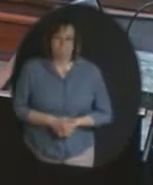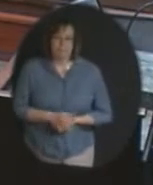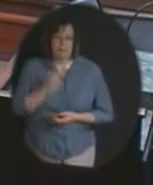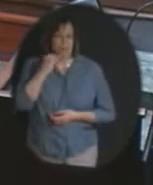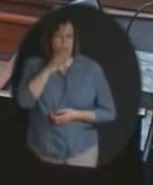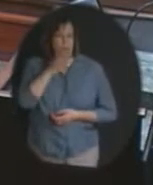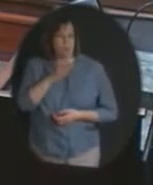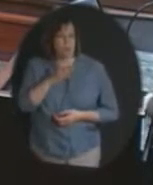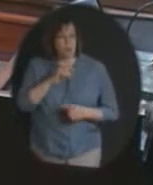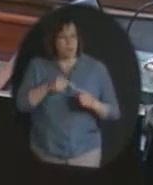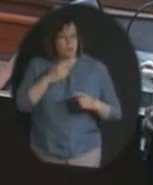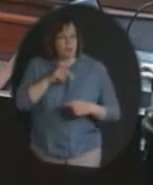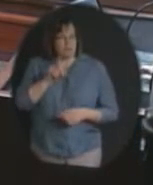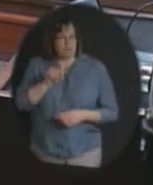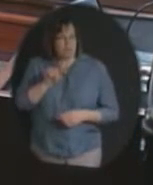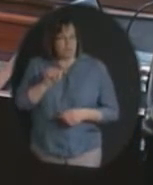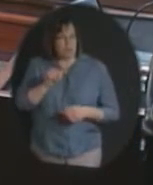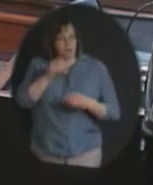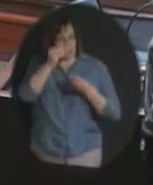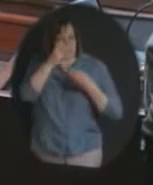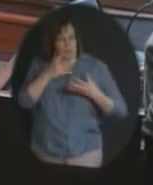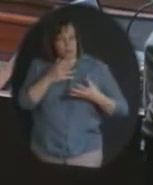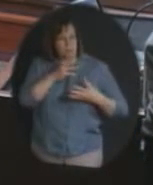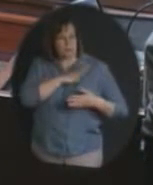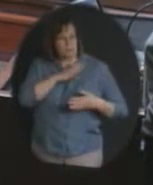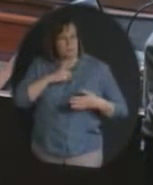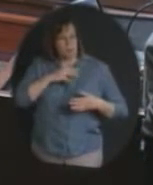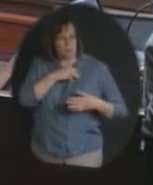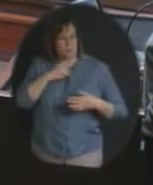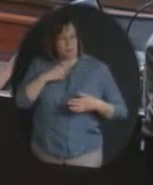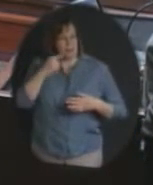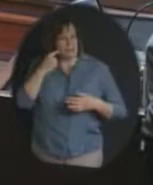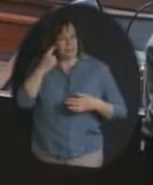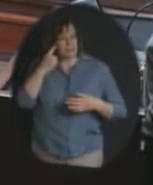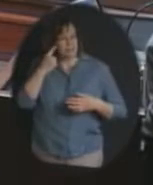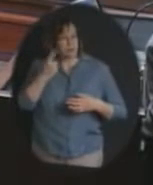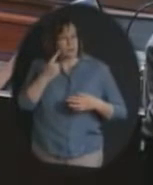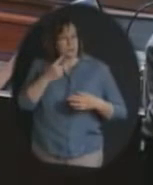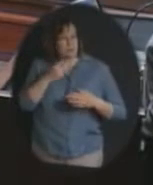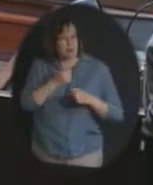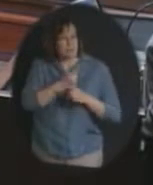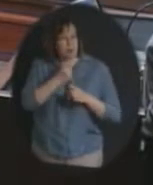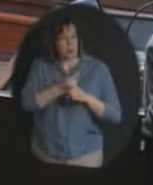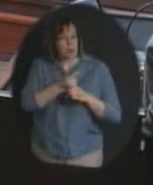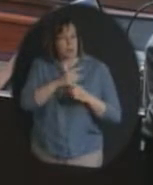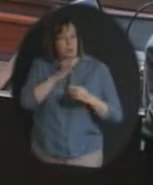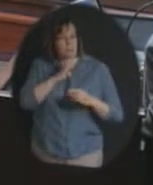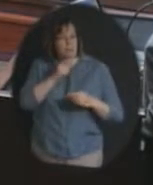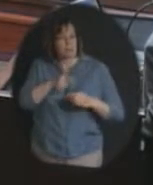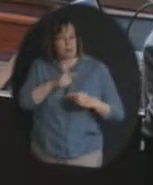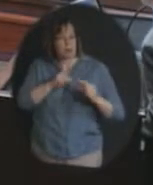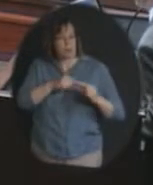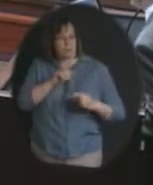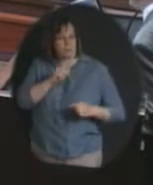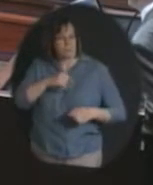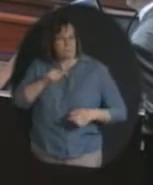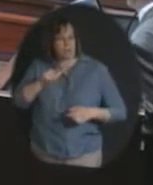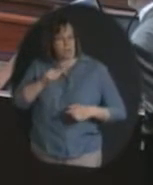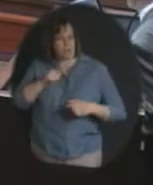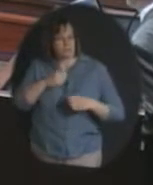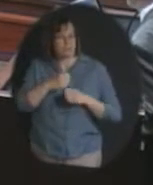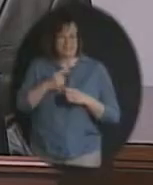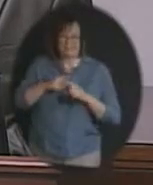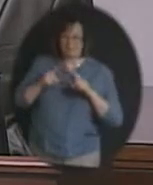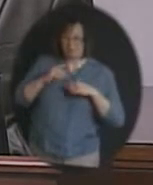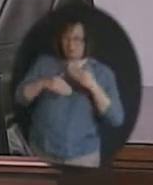If you would, when you get that date, if you would let the board members know, I think it's always appropriate for a board member to be there when the appeal is made. It's a bit of a